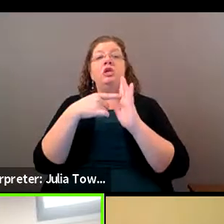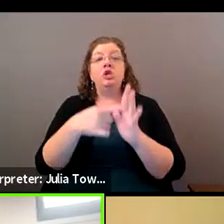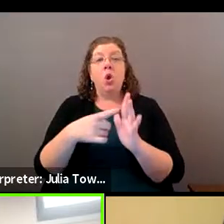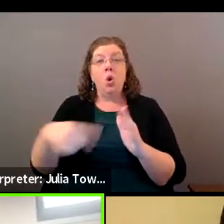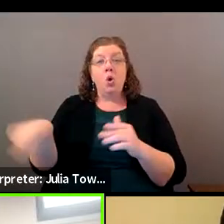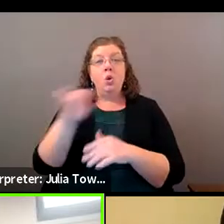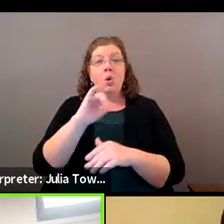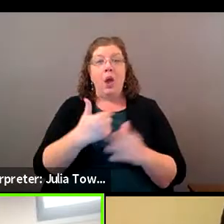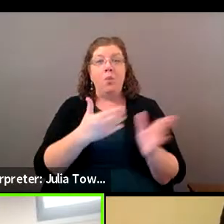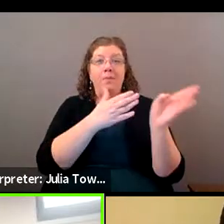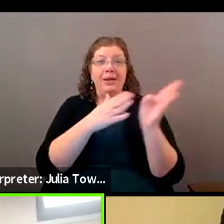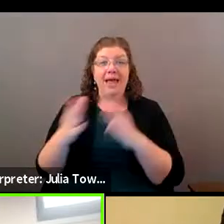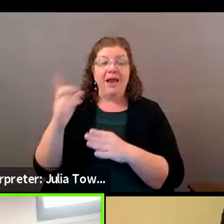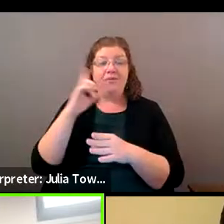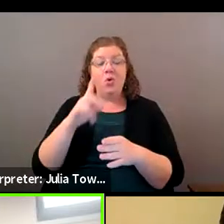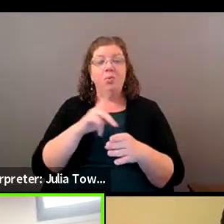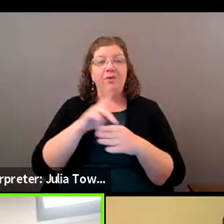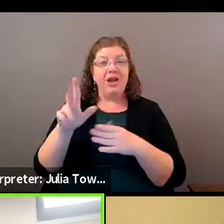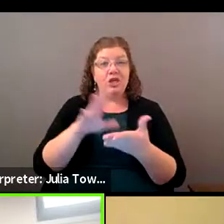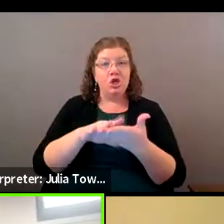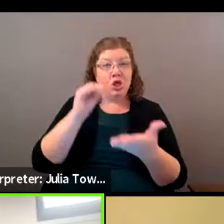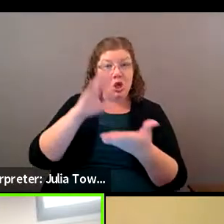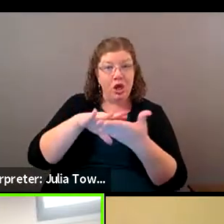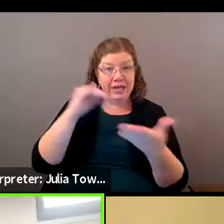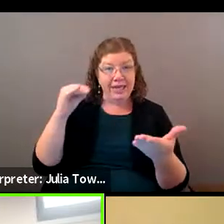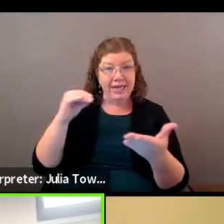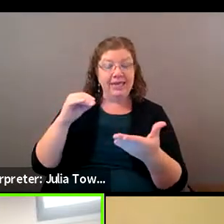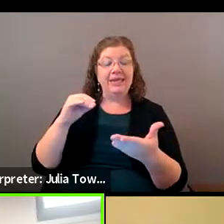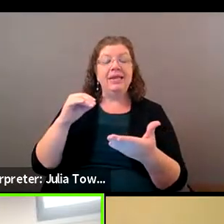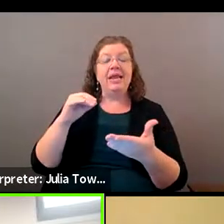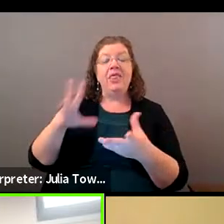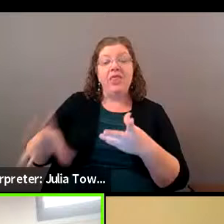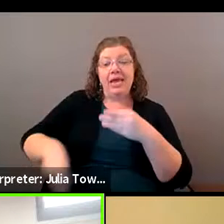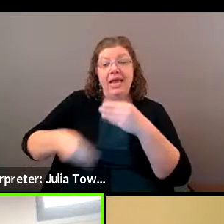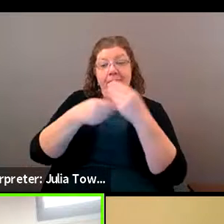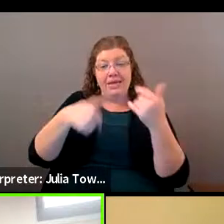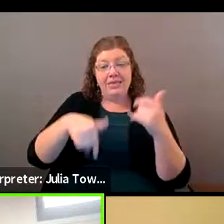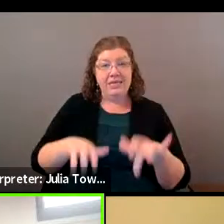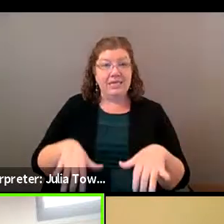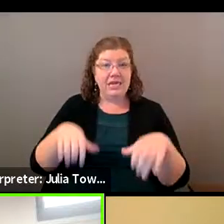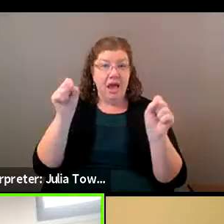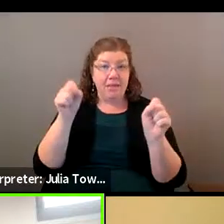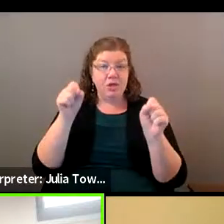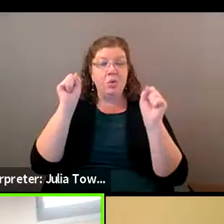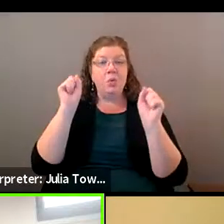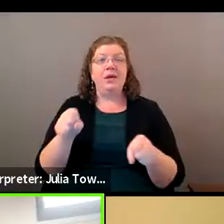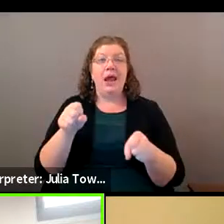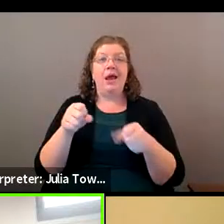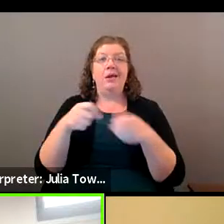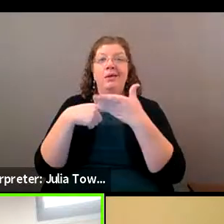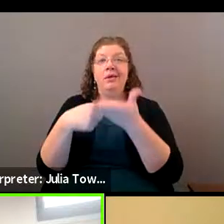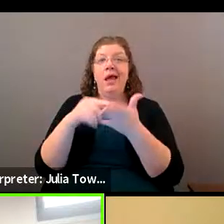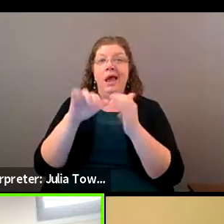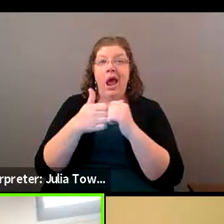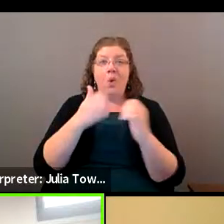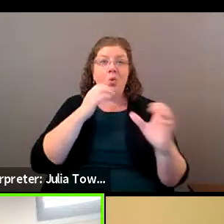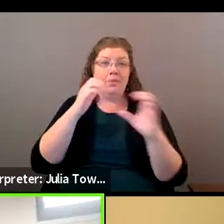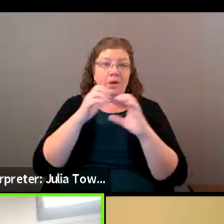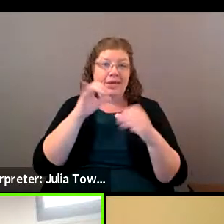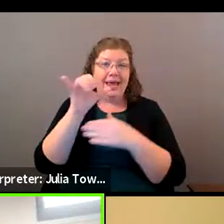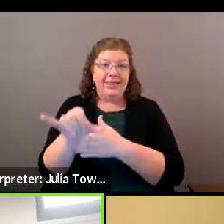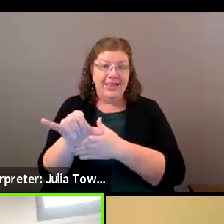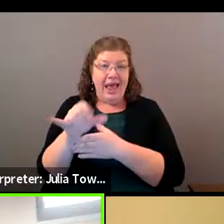our plan for the professional learning that accompanies this adoption. And we can talk as well about how we're going to communicate that